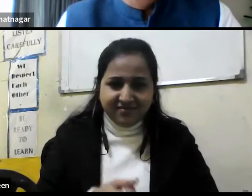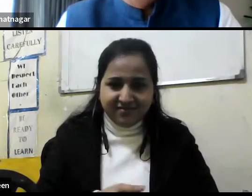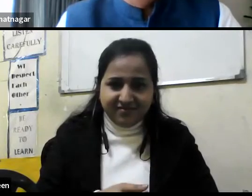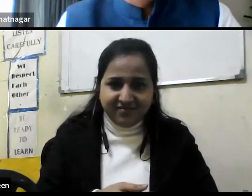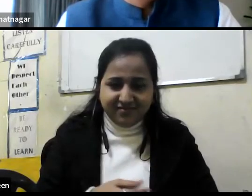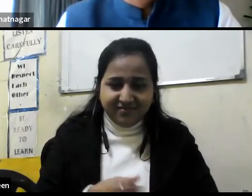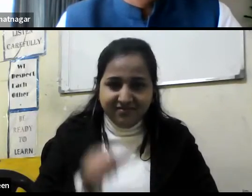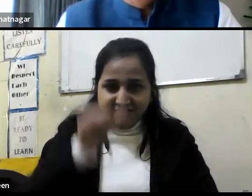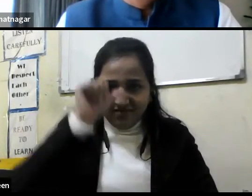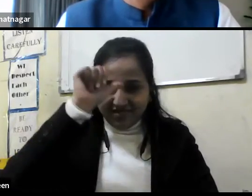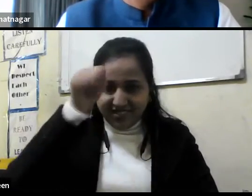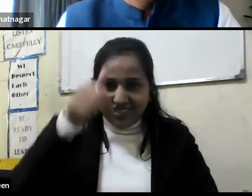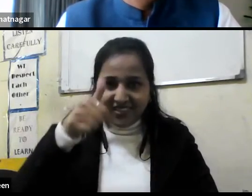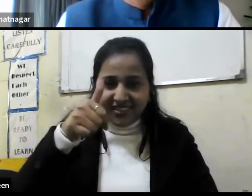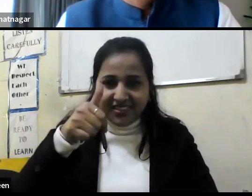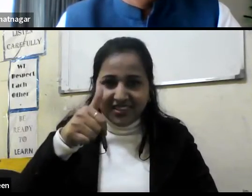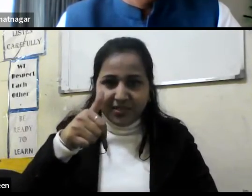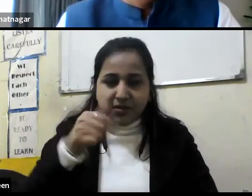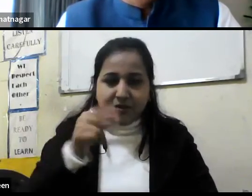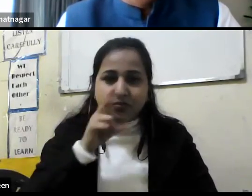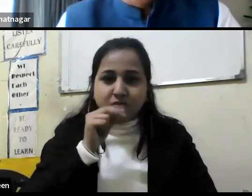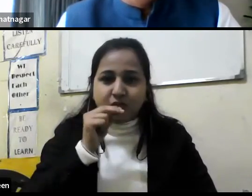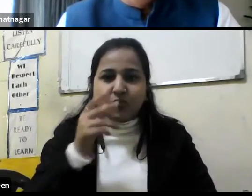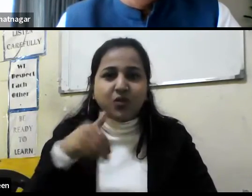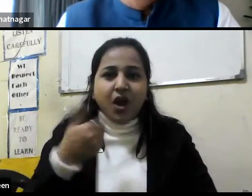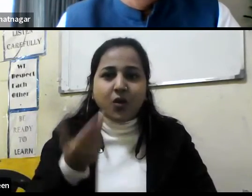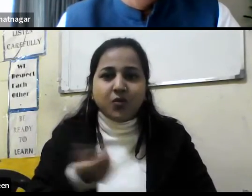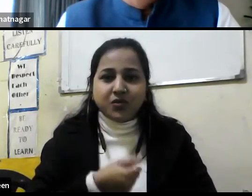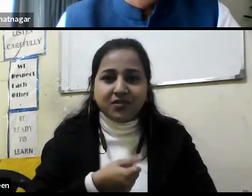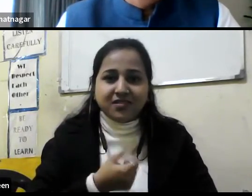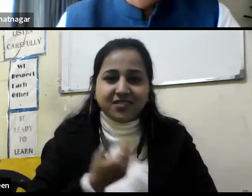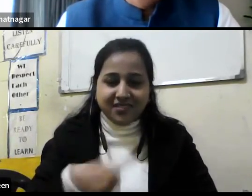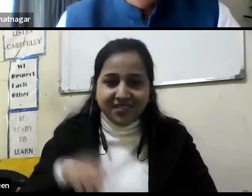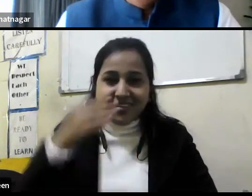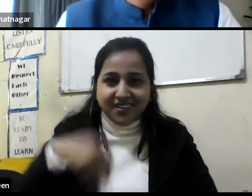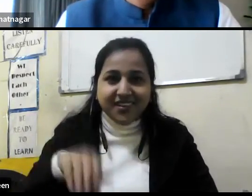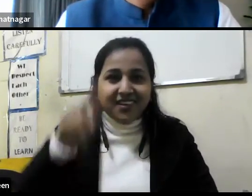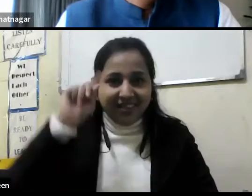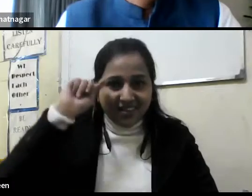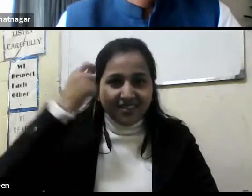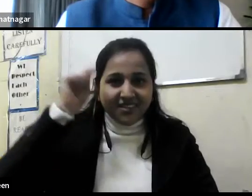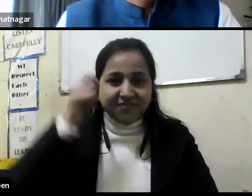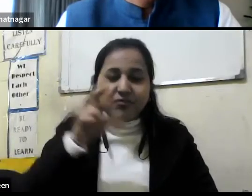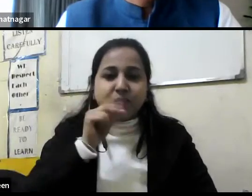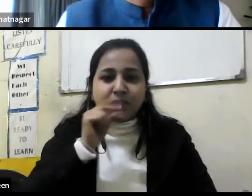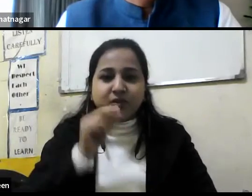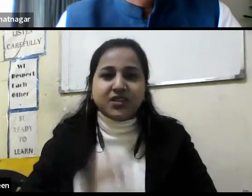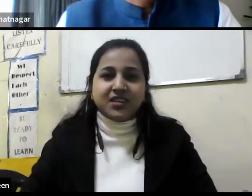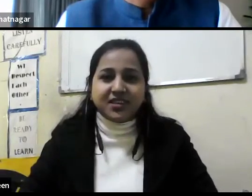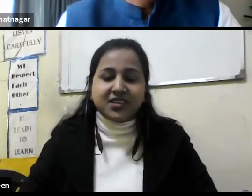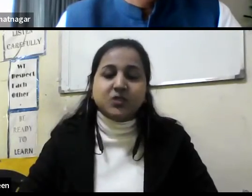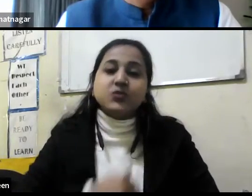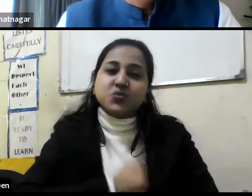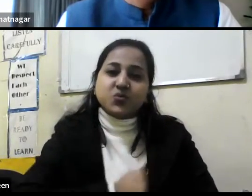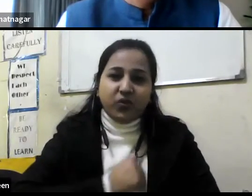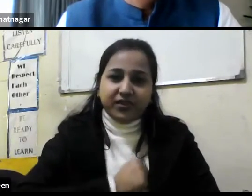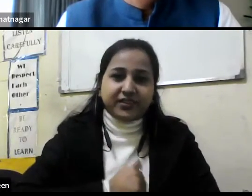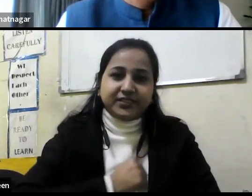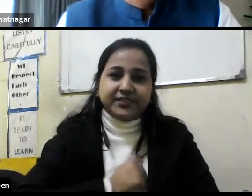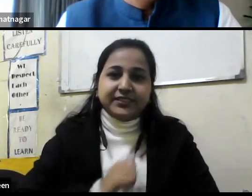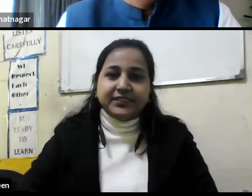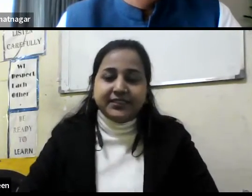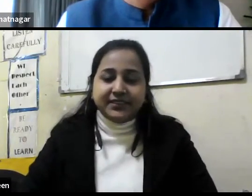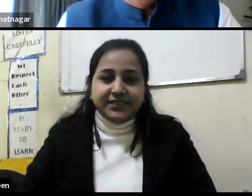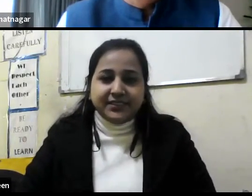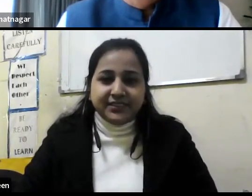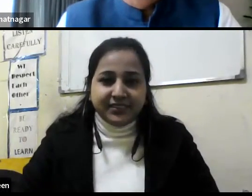Hindi, but I think I'll just continue with English. So sorry about that. No,